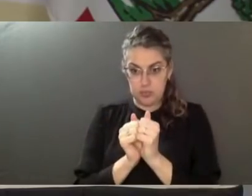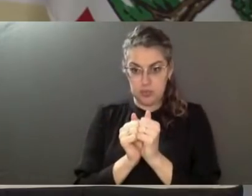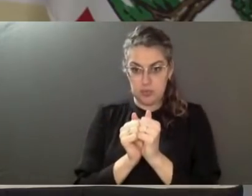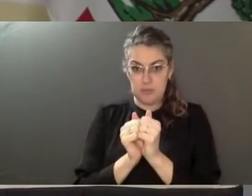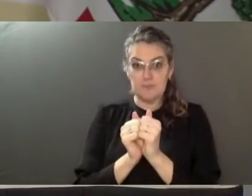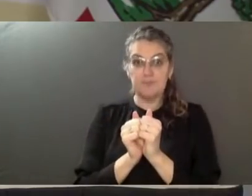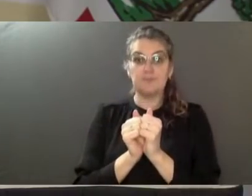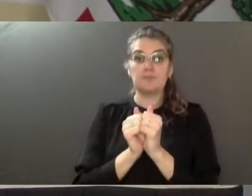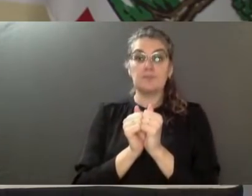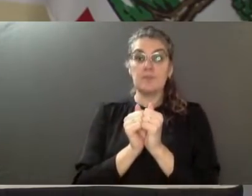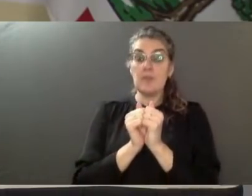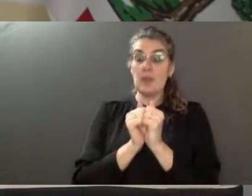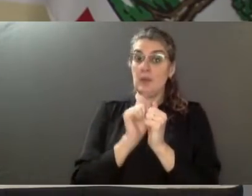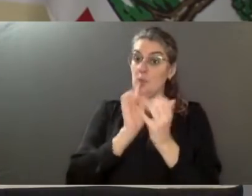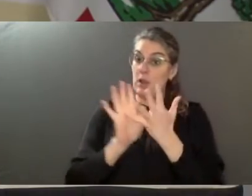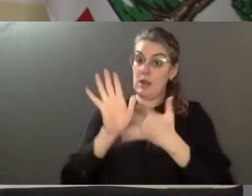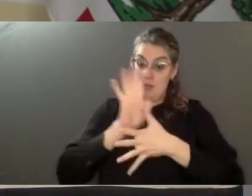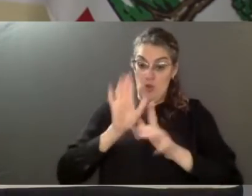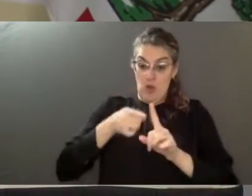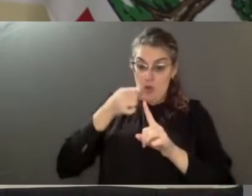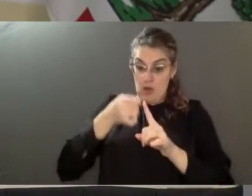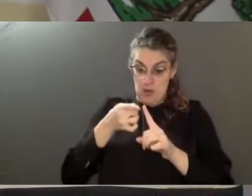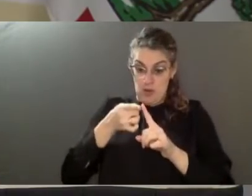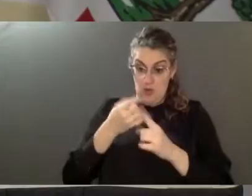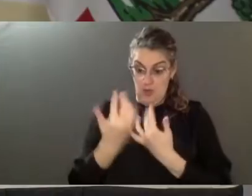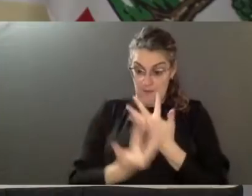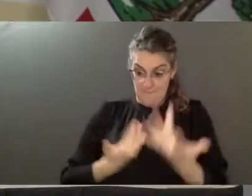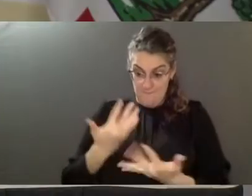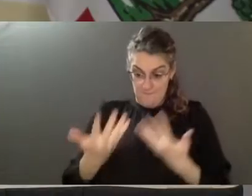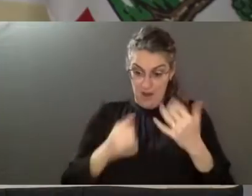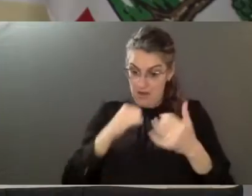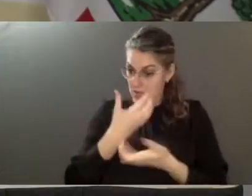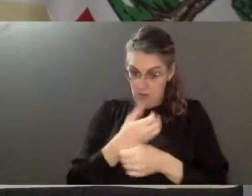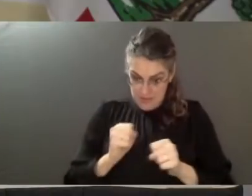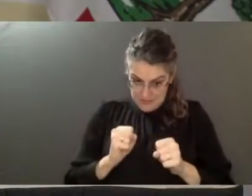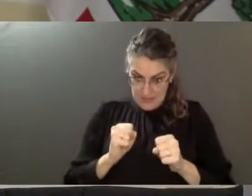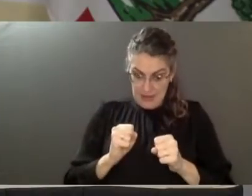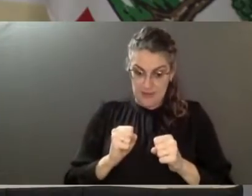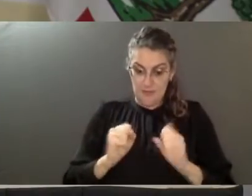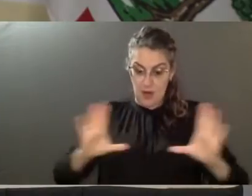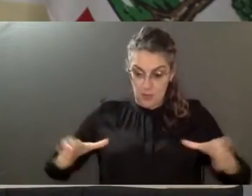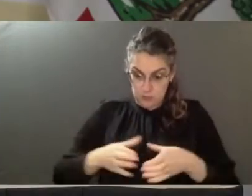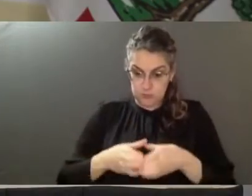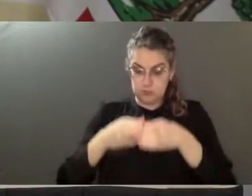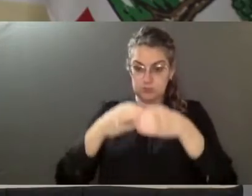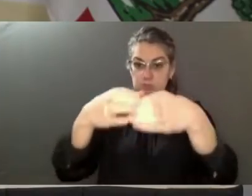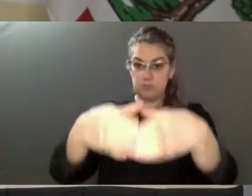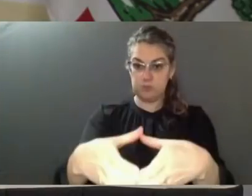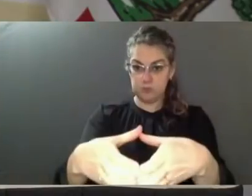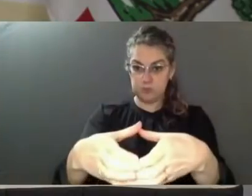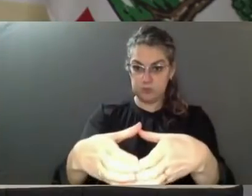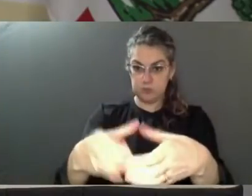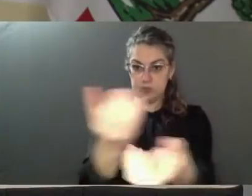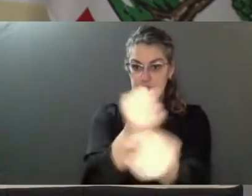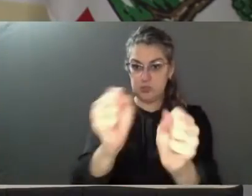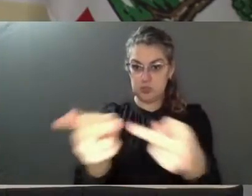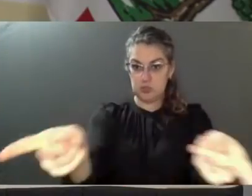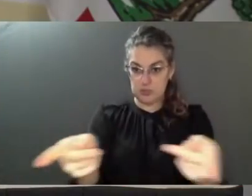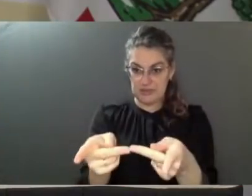them situated, to get them safely removed, to get them situated to a temporary location. Now we have to figure out how